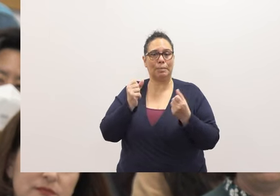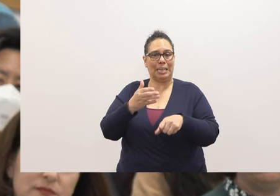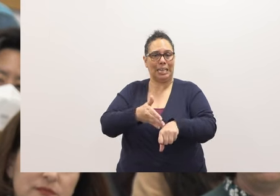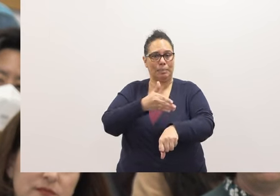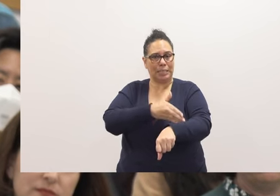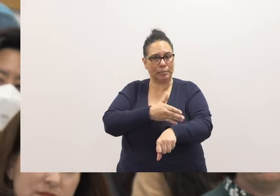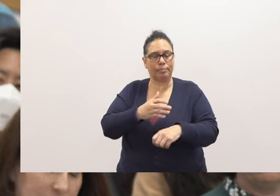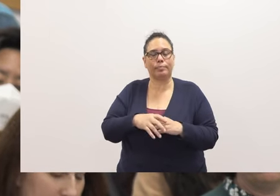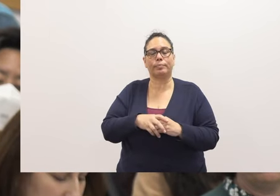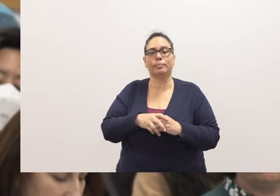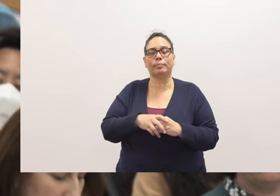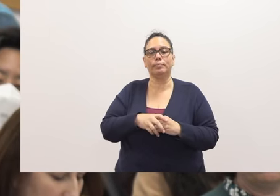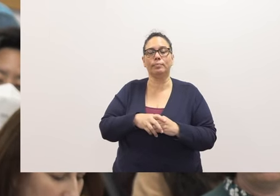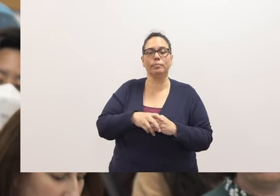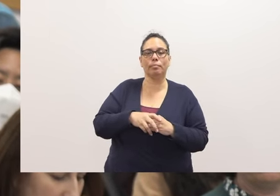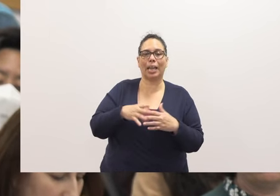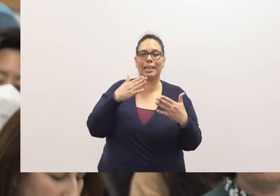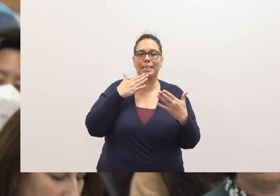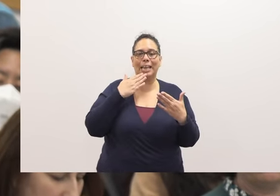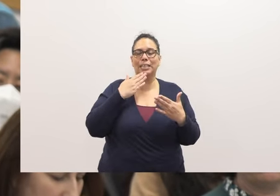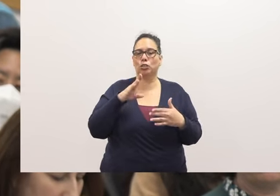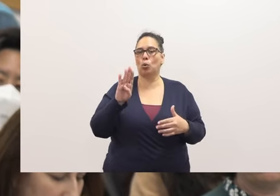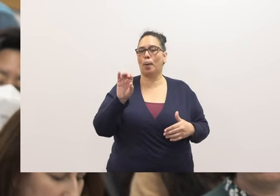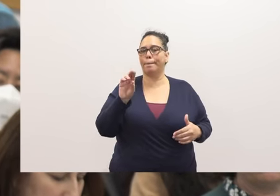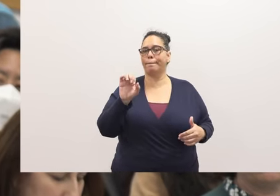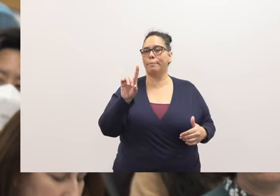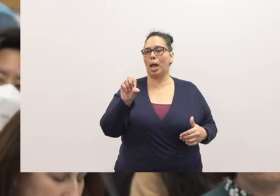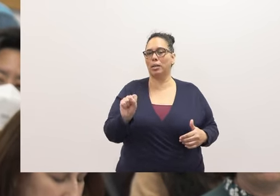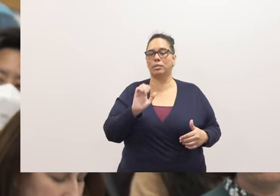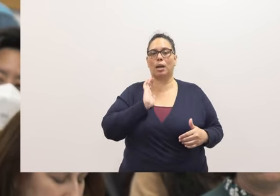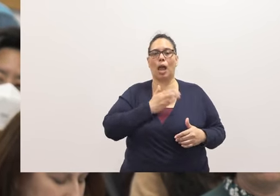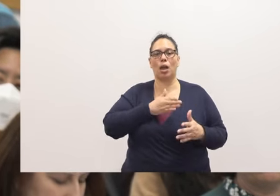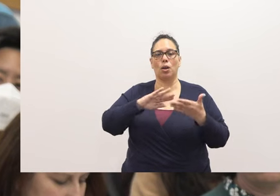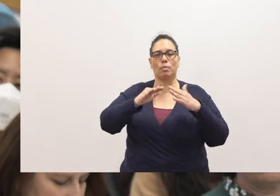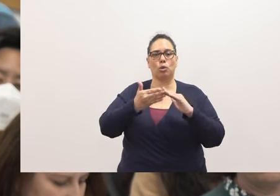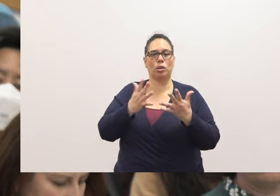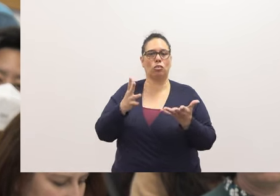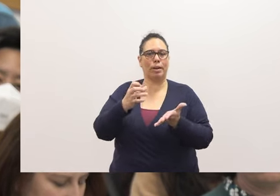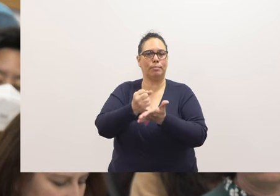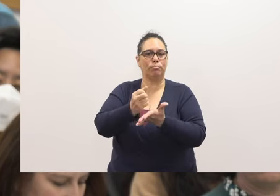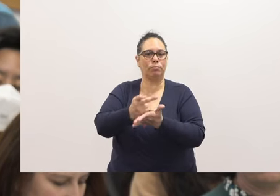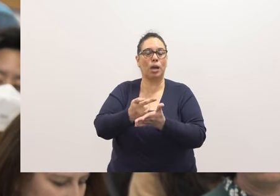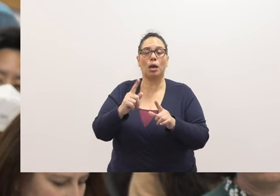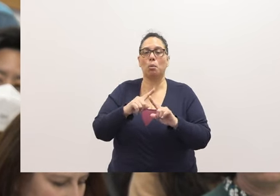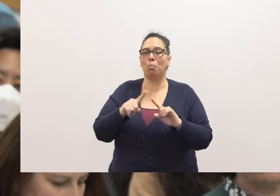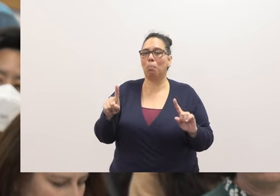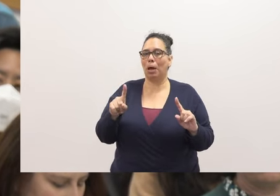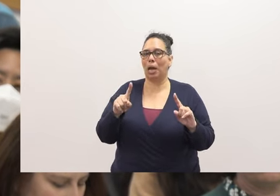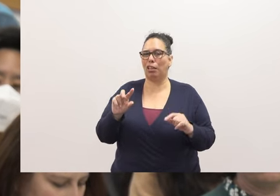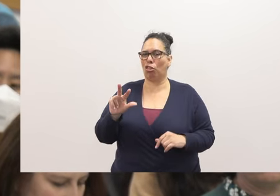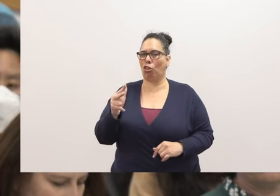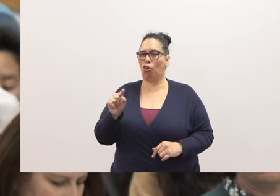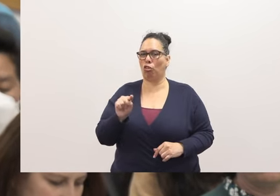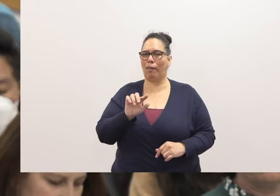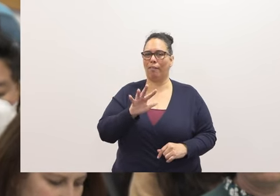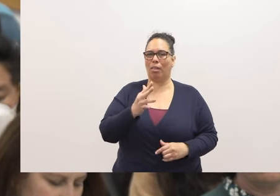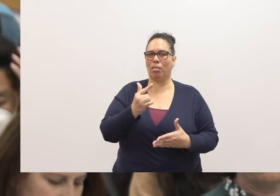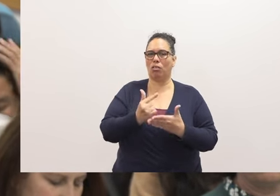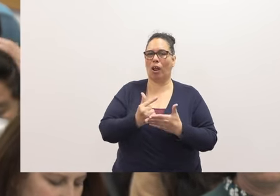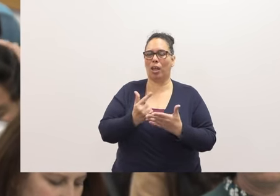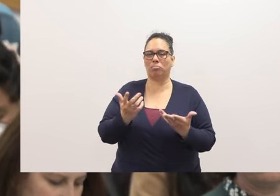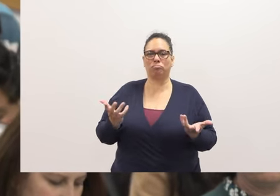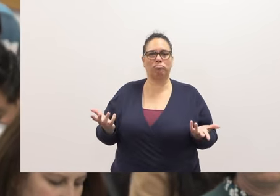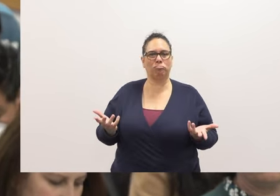and improvements thanks to bonds our community has approved. However, the current third through fifth grade playground